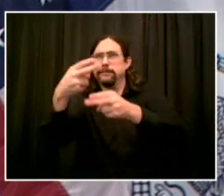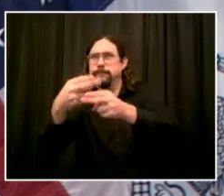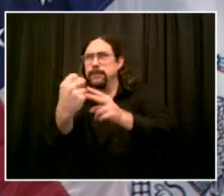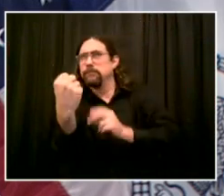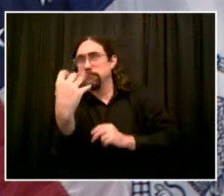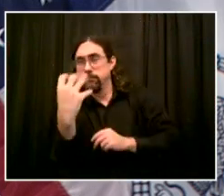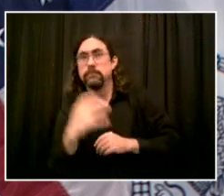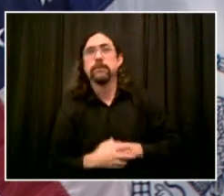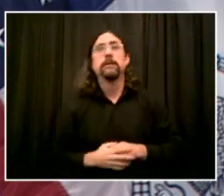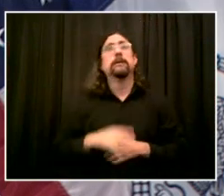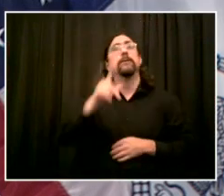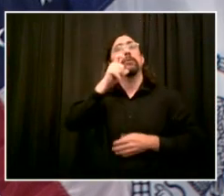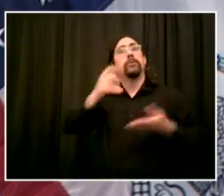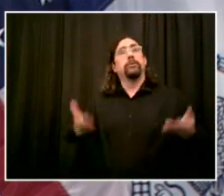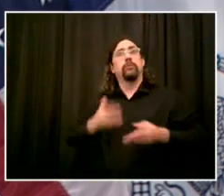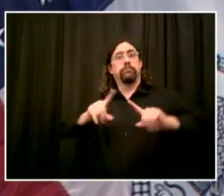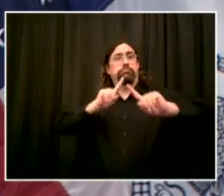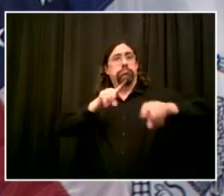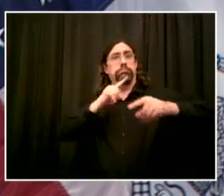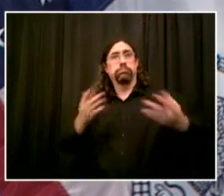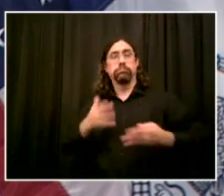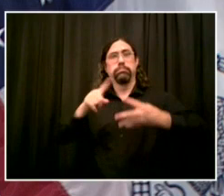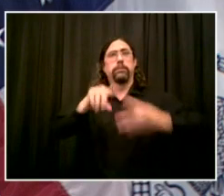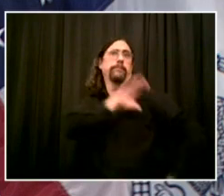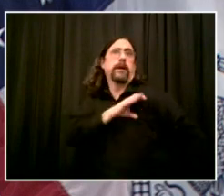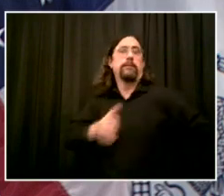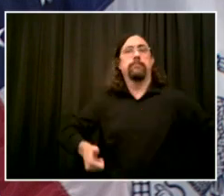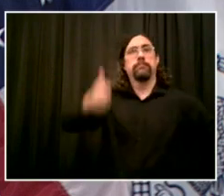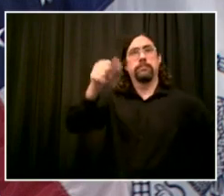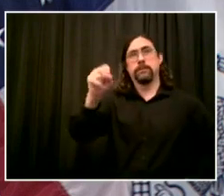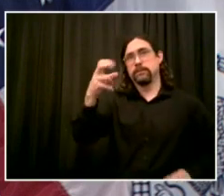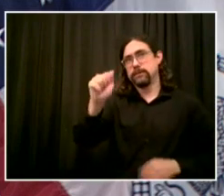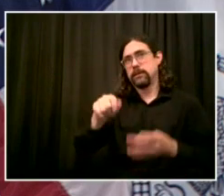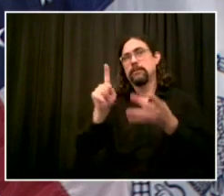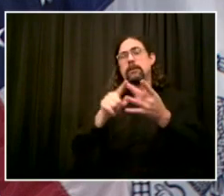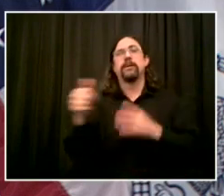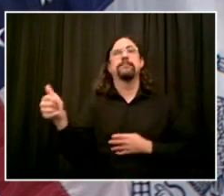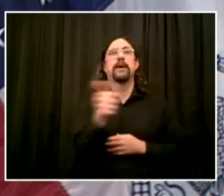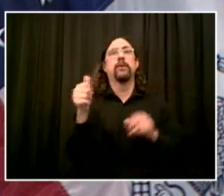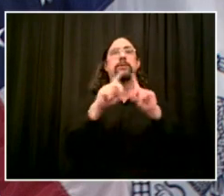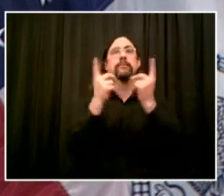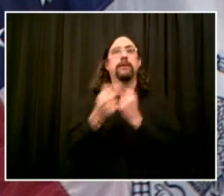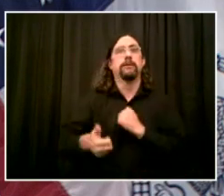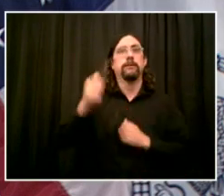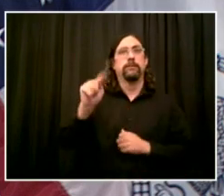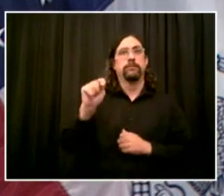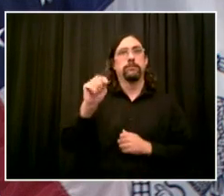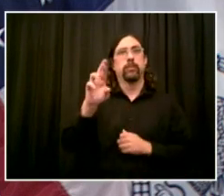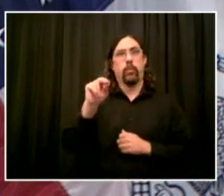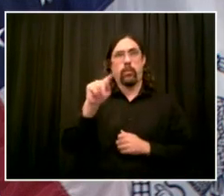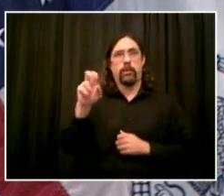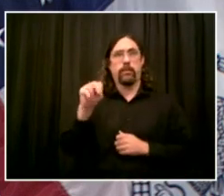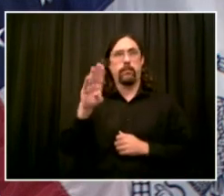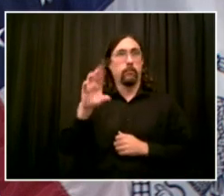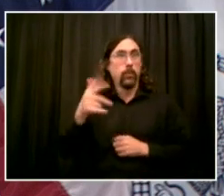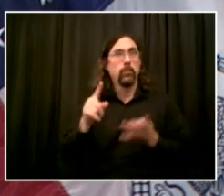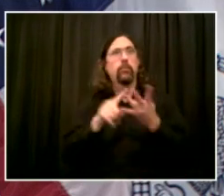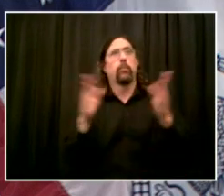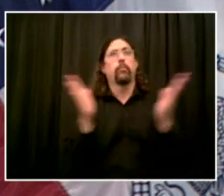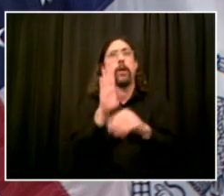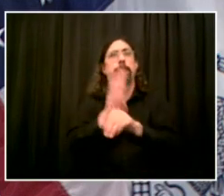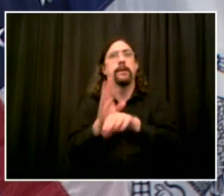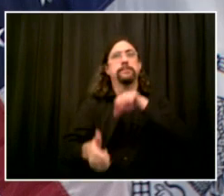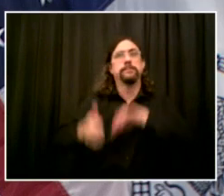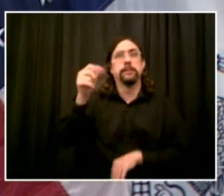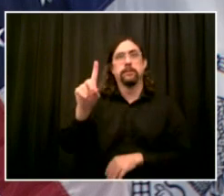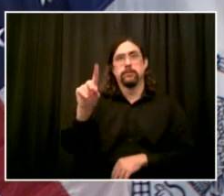Doris, and Senior Advisor Dr. Varma. With that, I'll start with Marcia from CBS. Mr. Mayor,